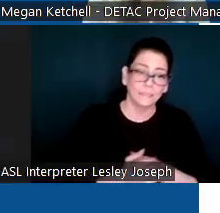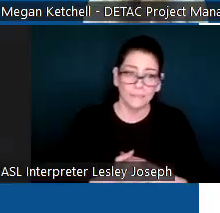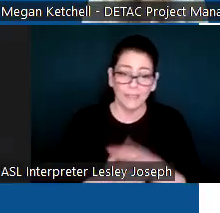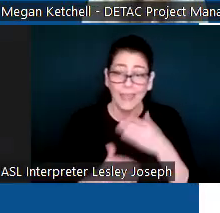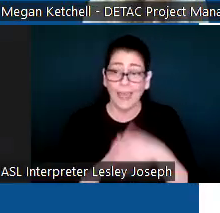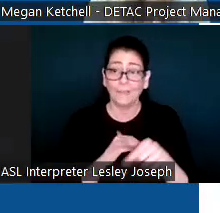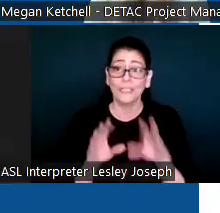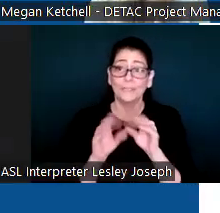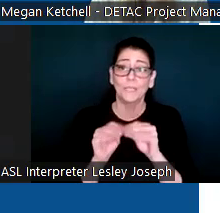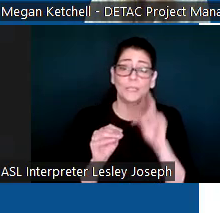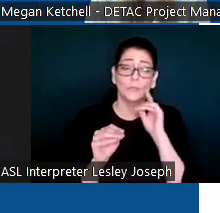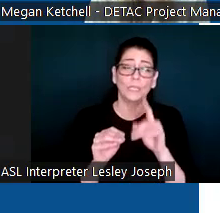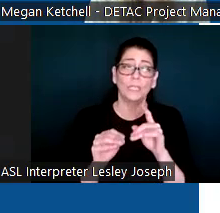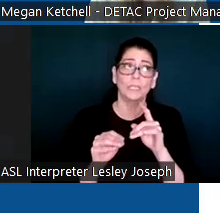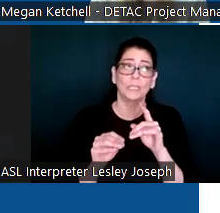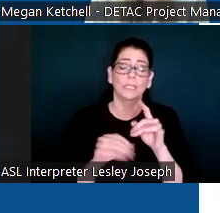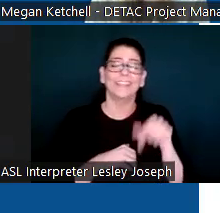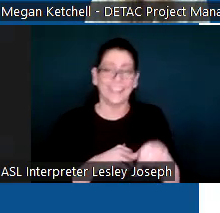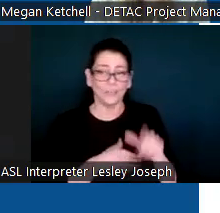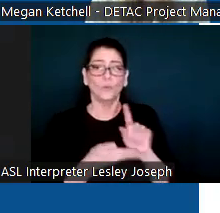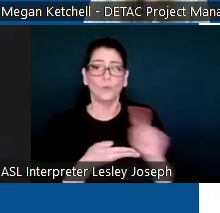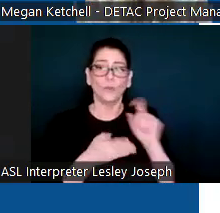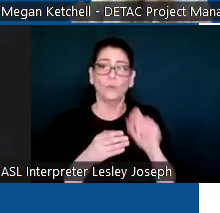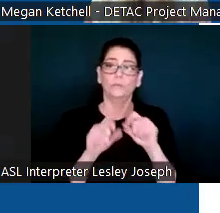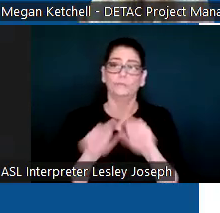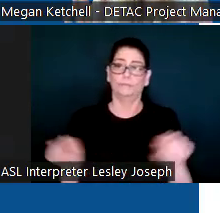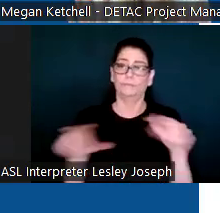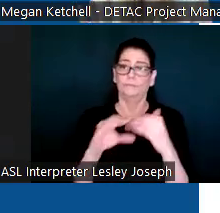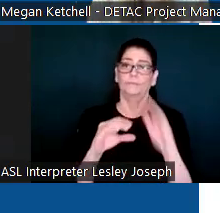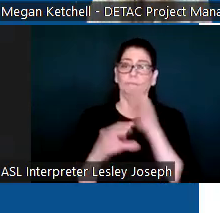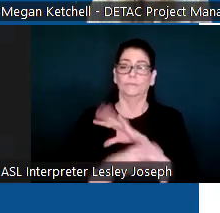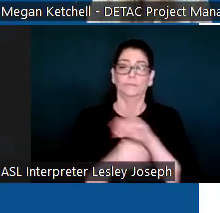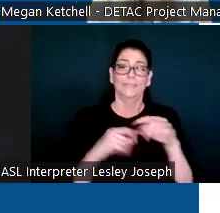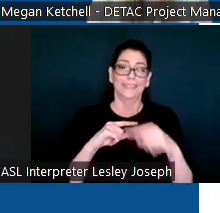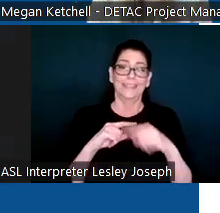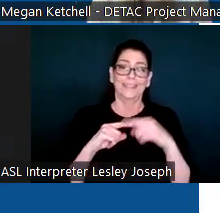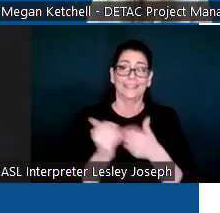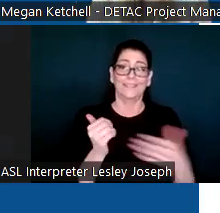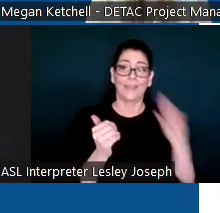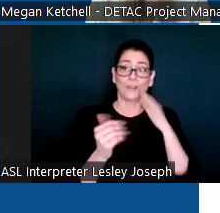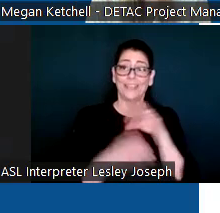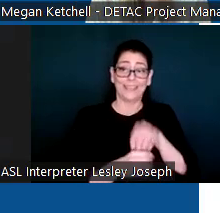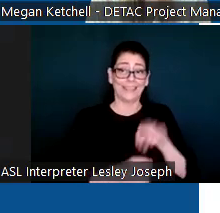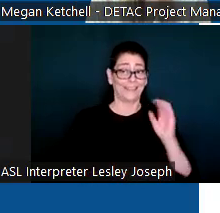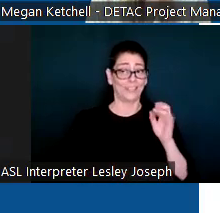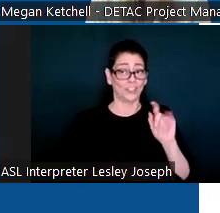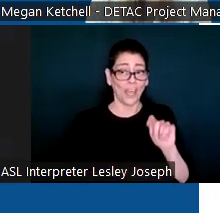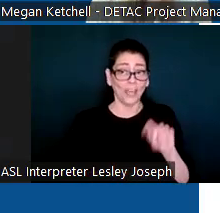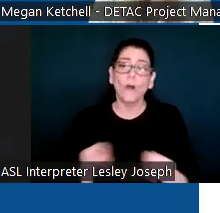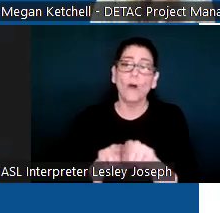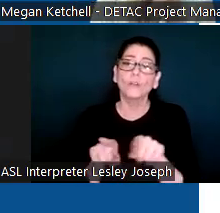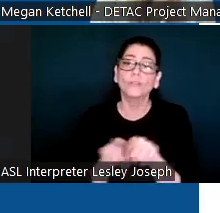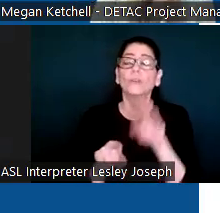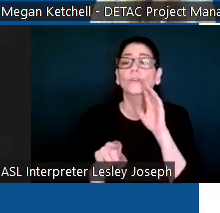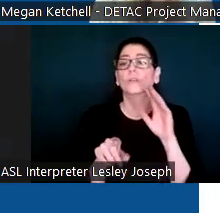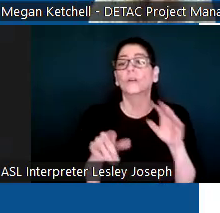be sharing later this week a follow-up email that includes the links to everything that we've linked in the chat, as well as a link to the